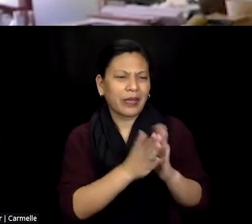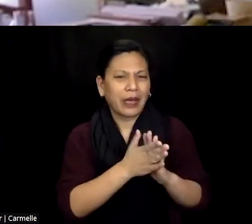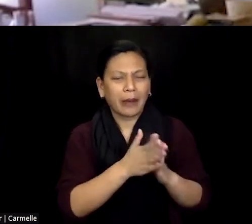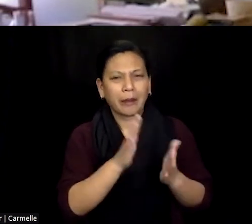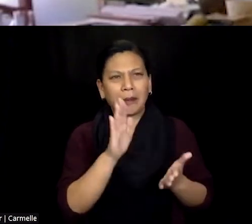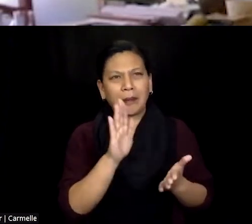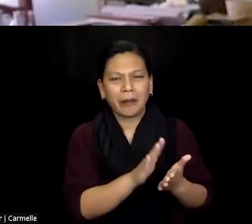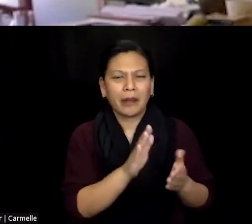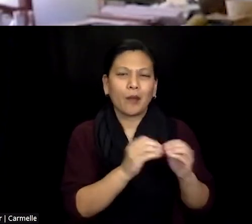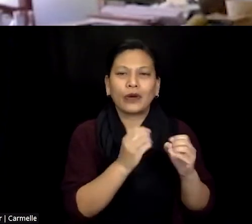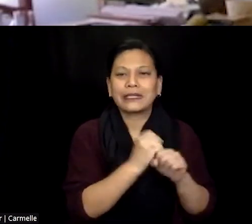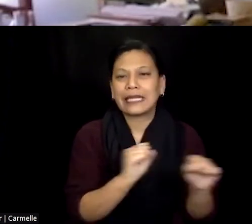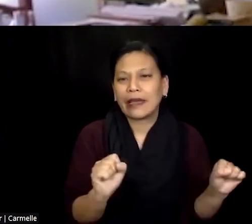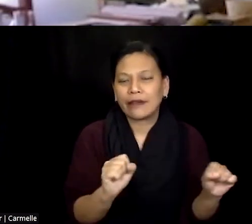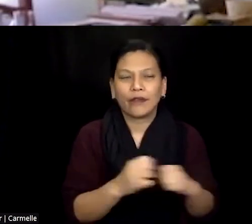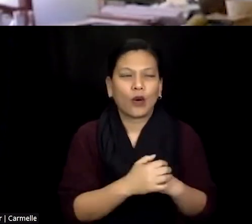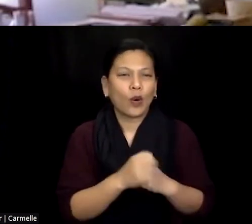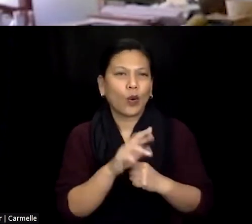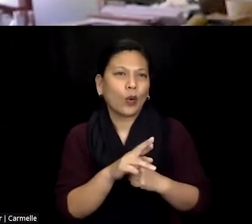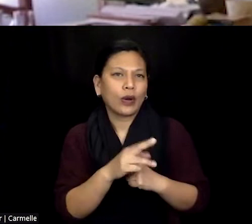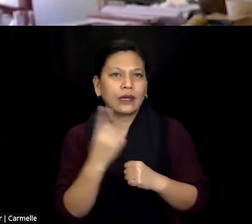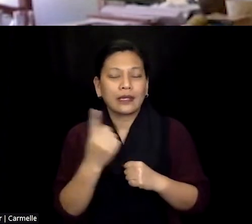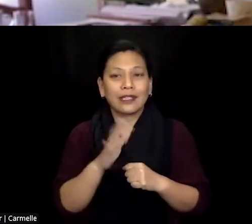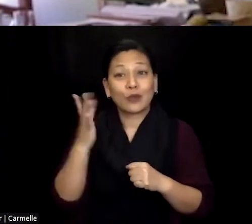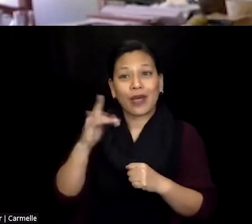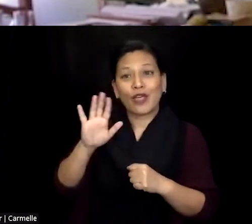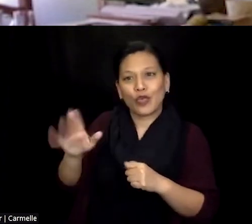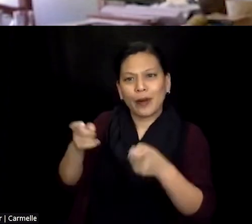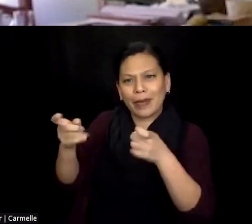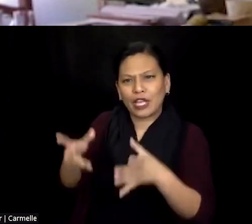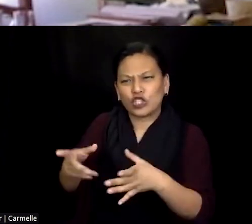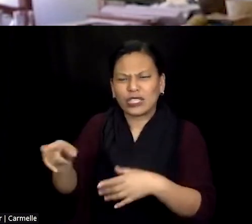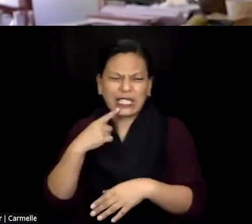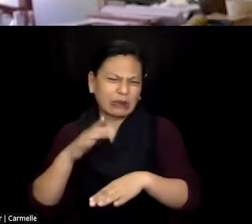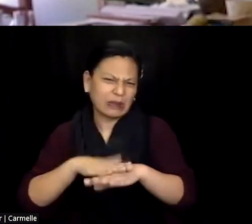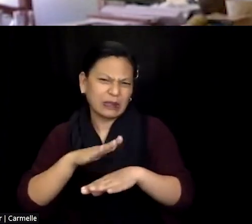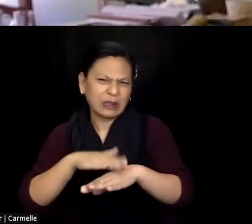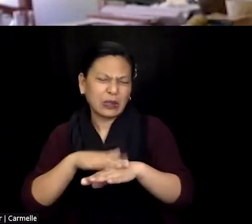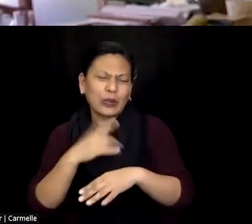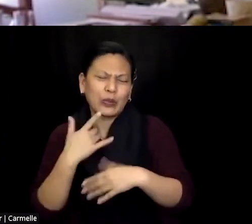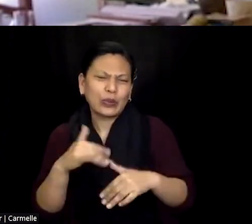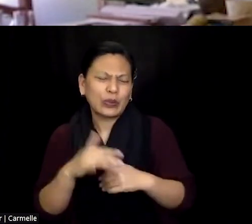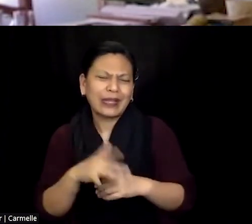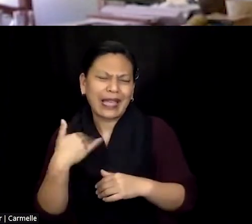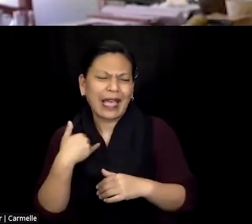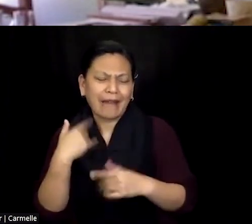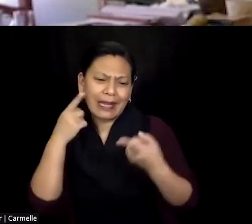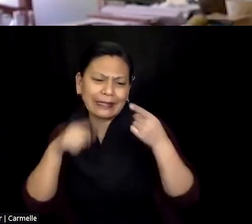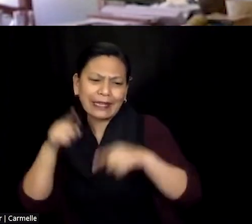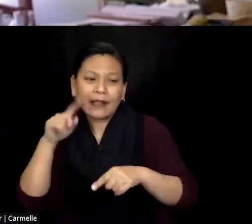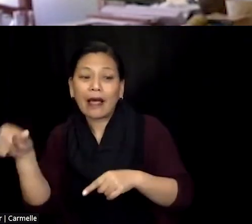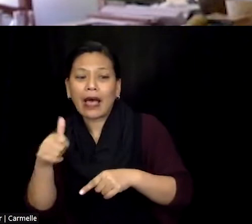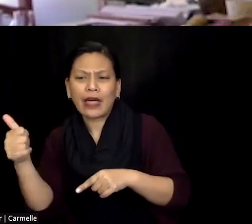little bit safer because their manager told them in the trailer that this could go bad because of a deal that they have in China. There's